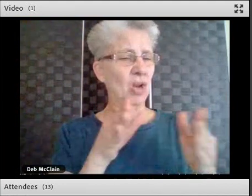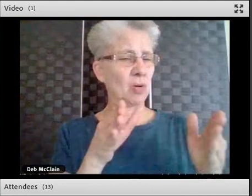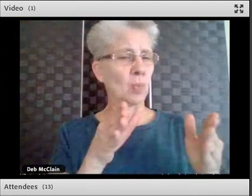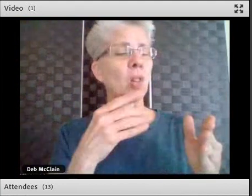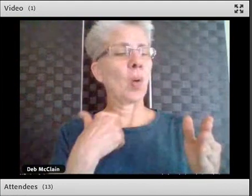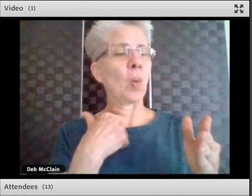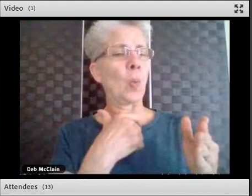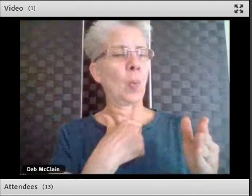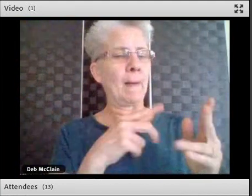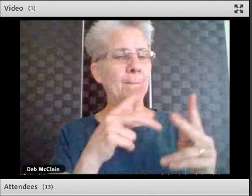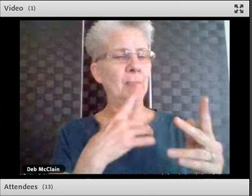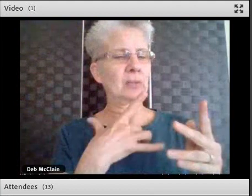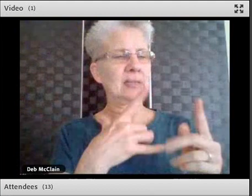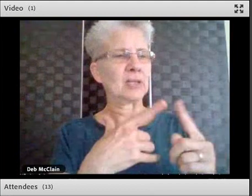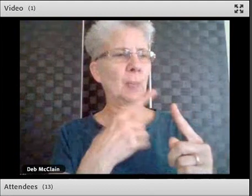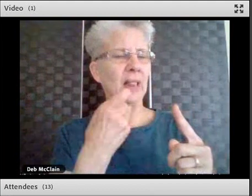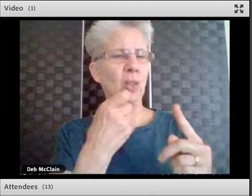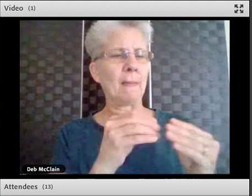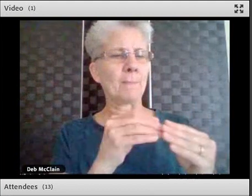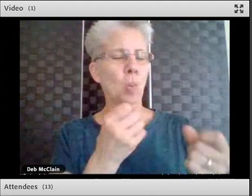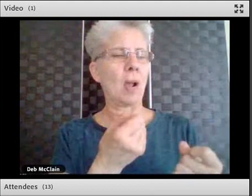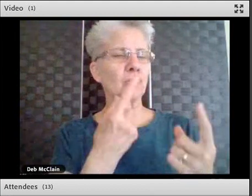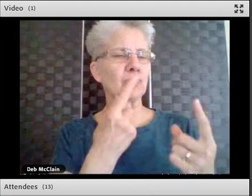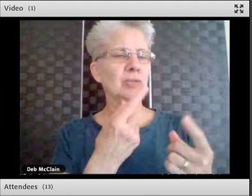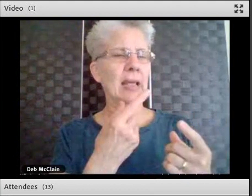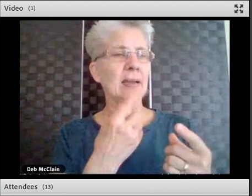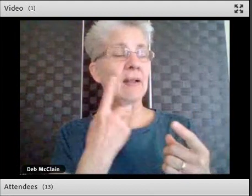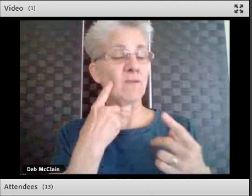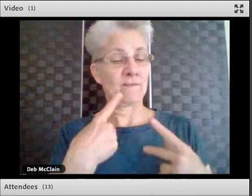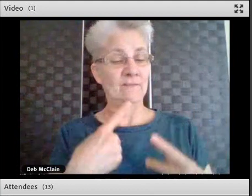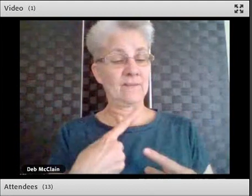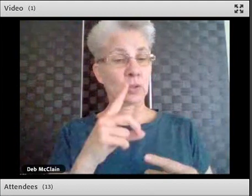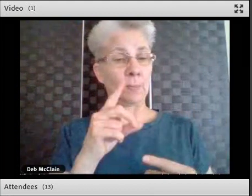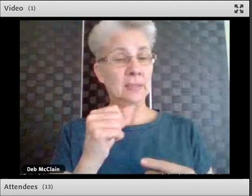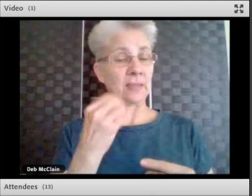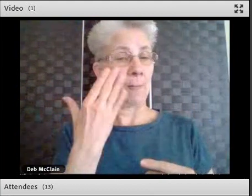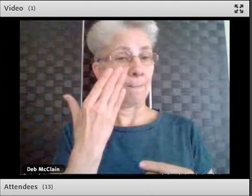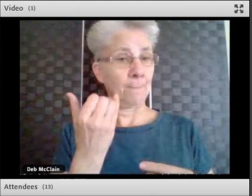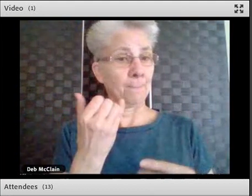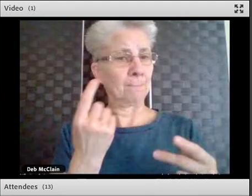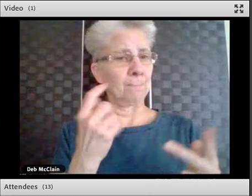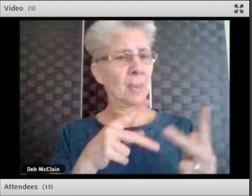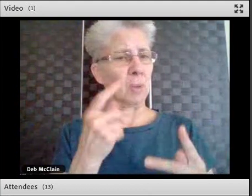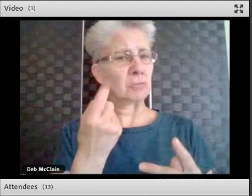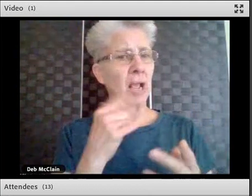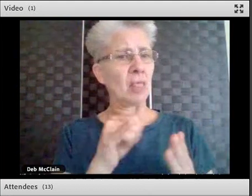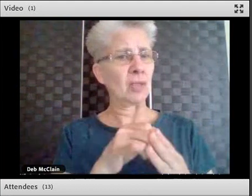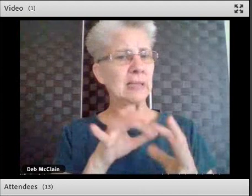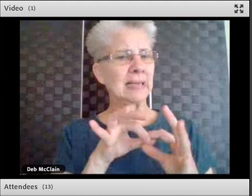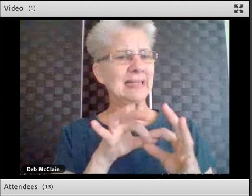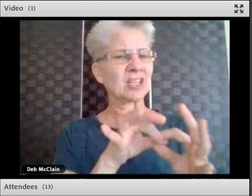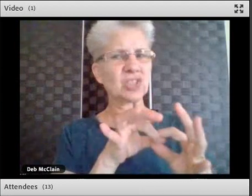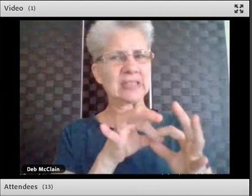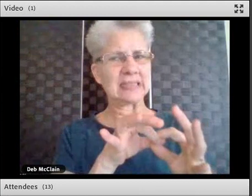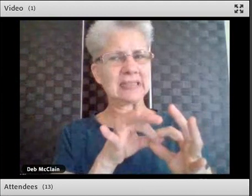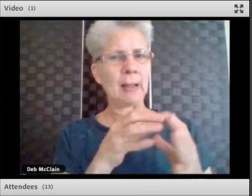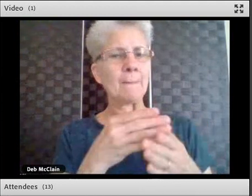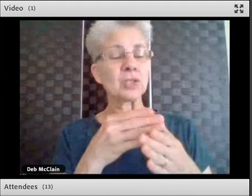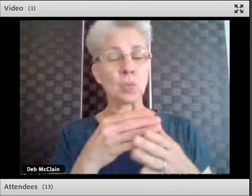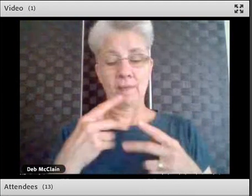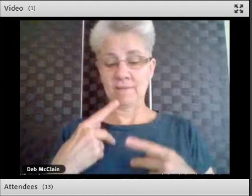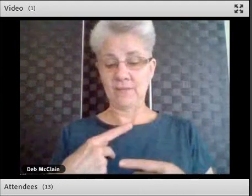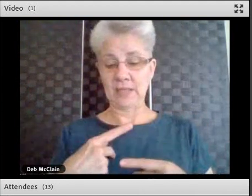as a people do tend to be slightly more understanding of physical disabilities because people get that there's a connection between the